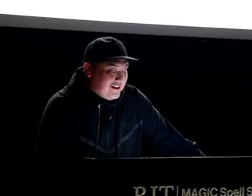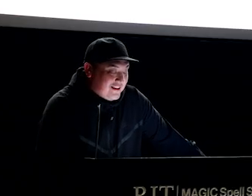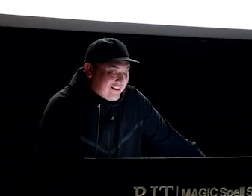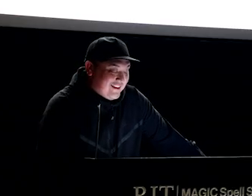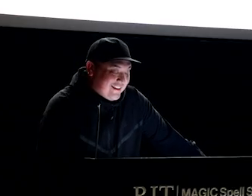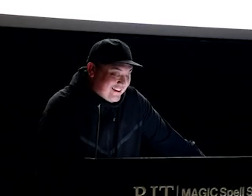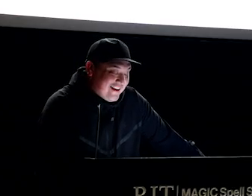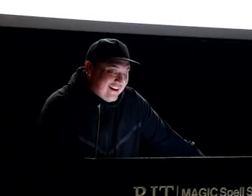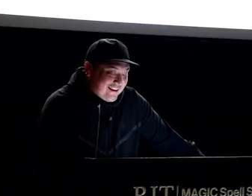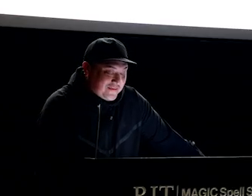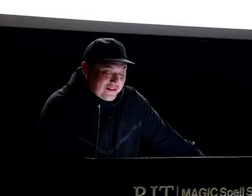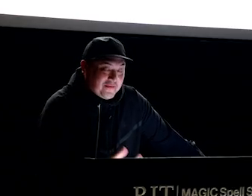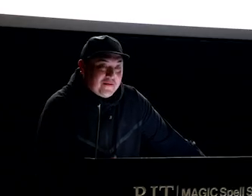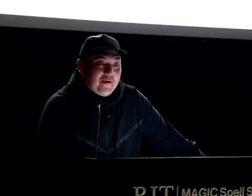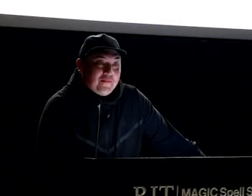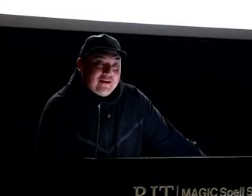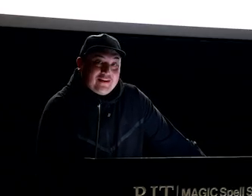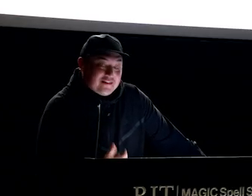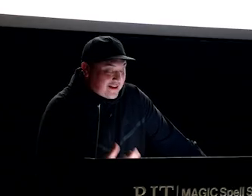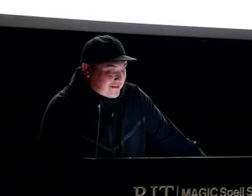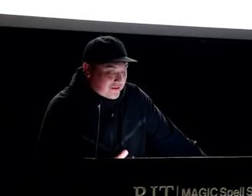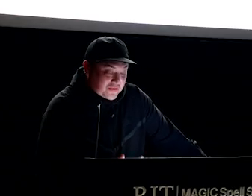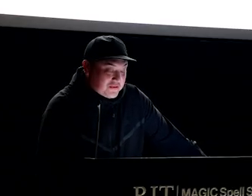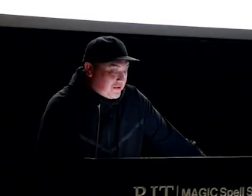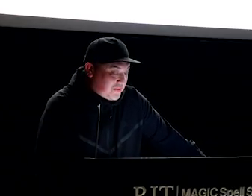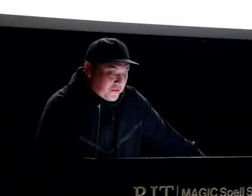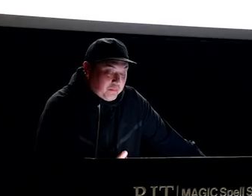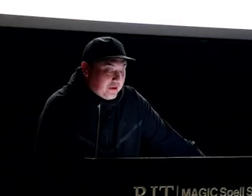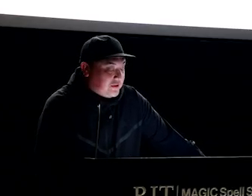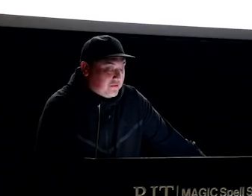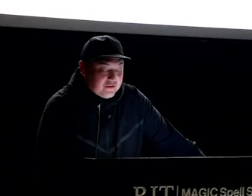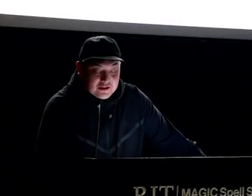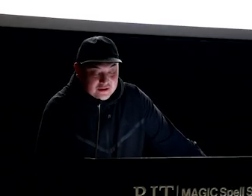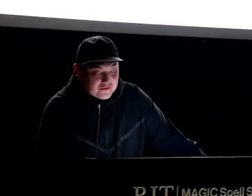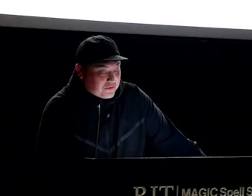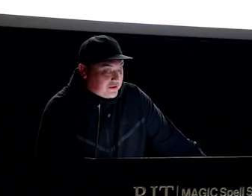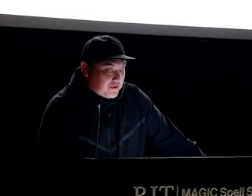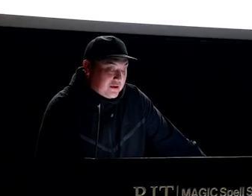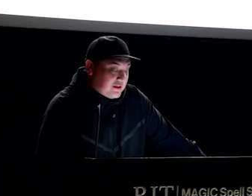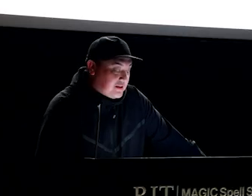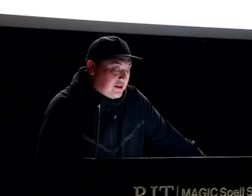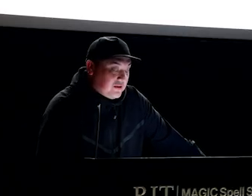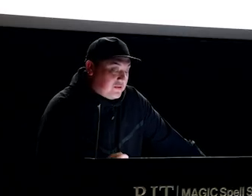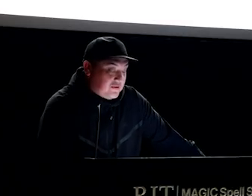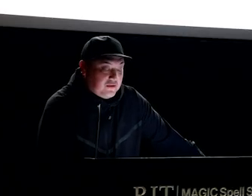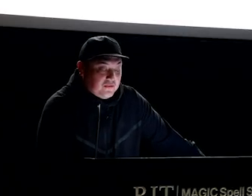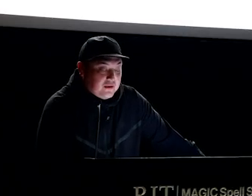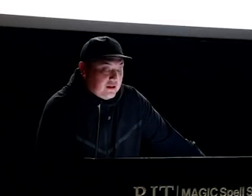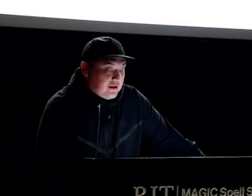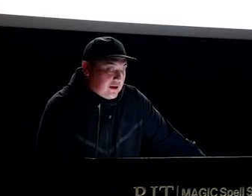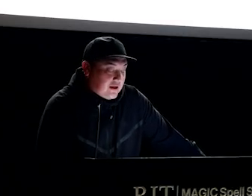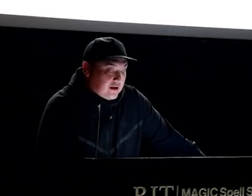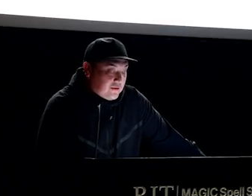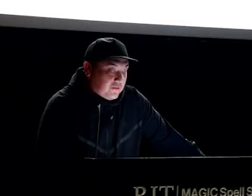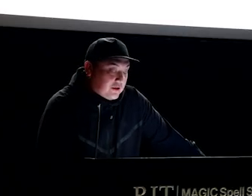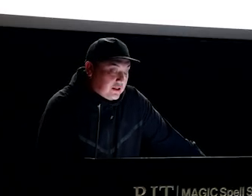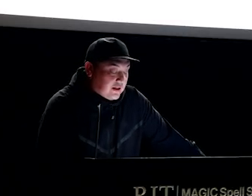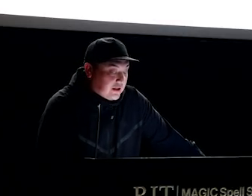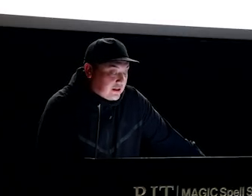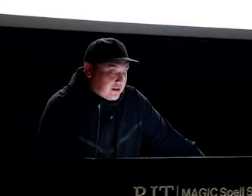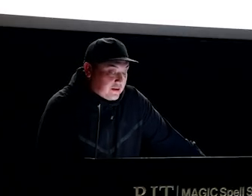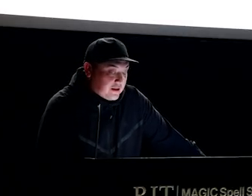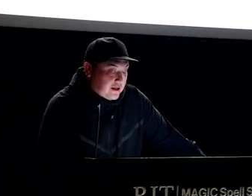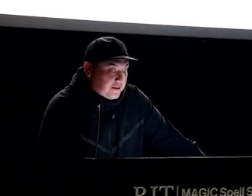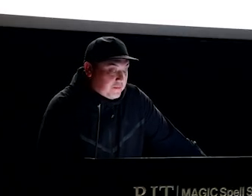rules. That's what they wrote about me, because I used to do a bunch of initiatives with students. I used to